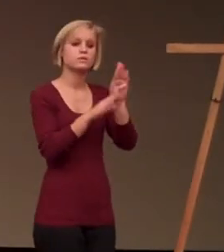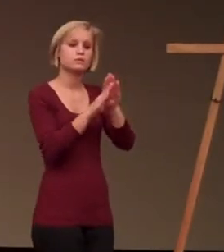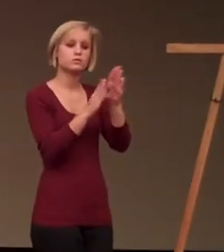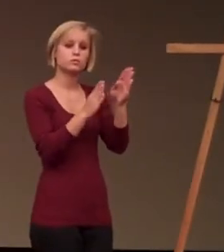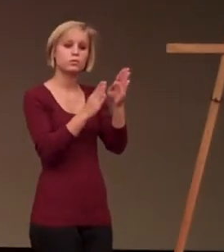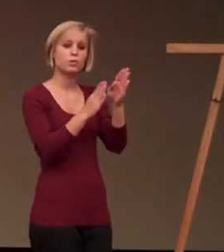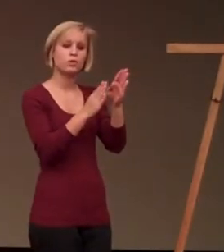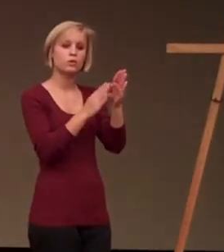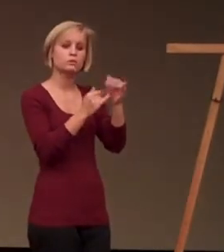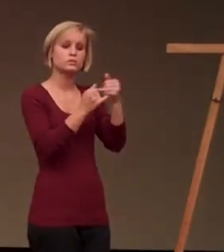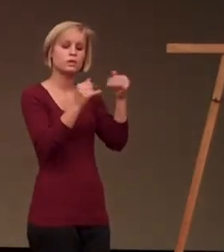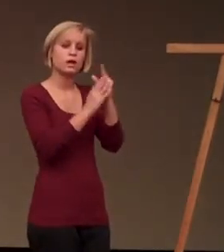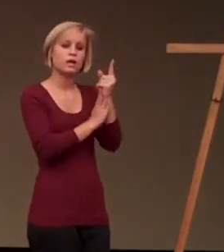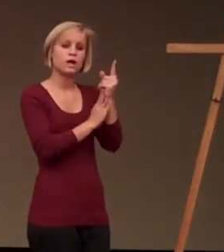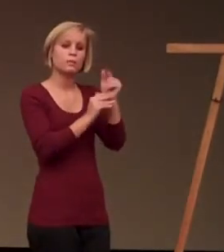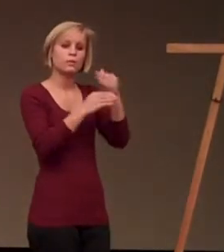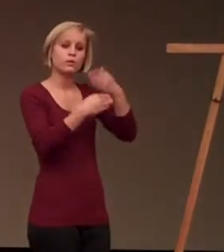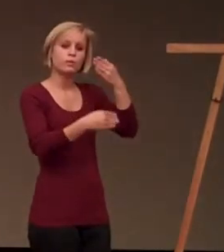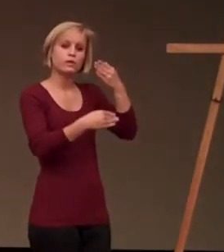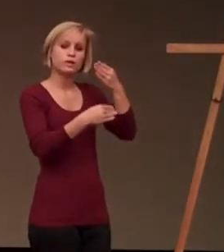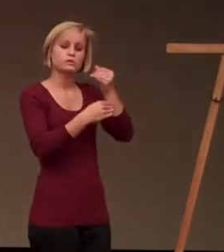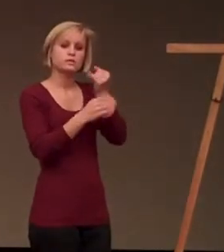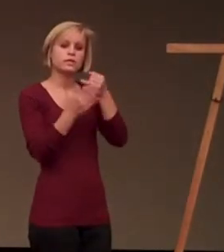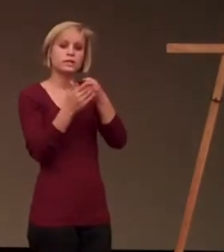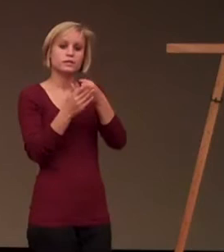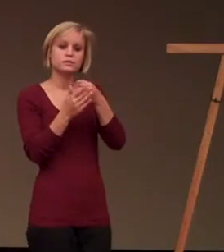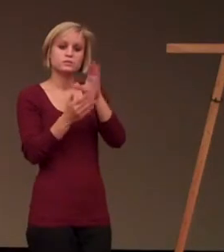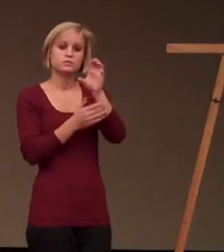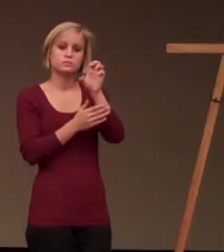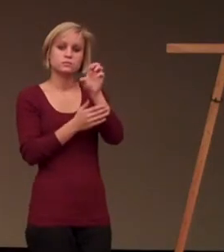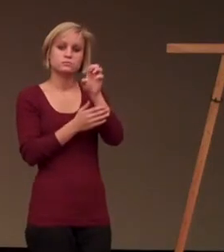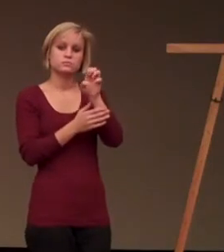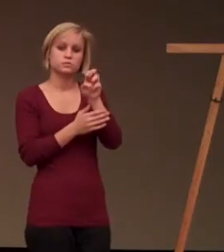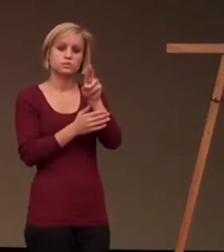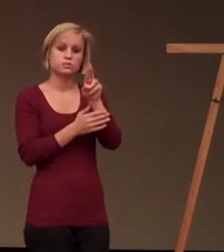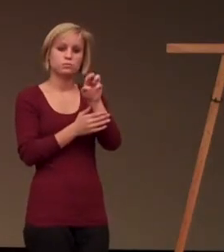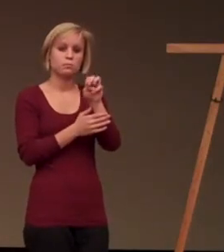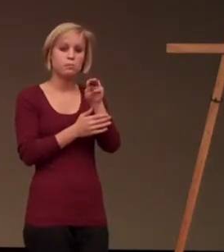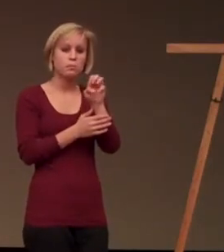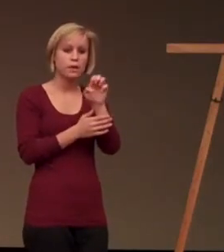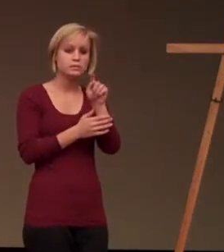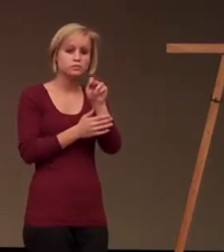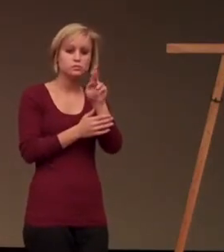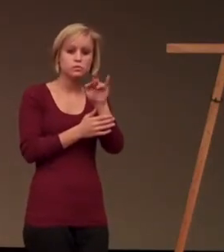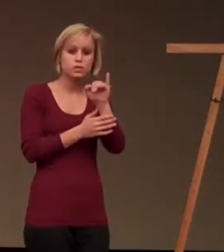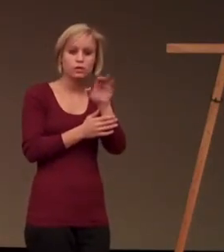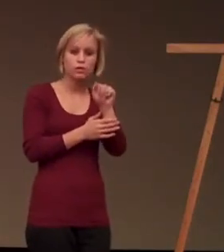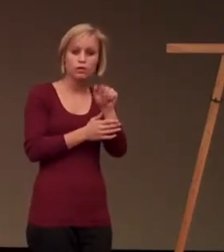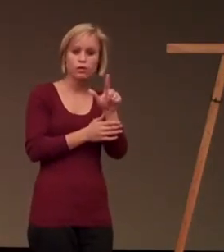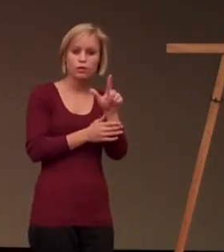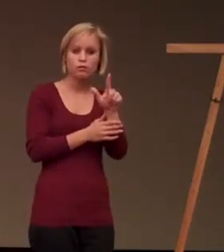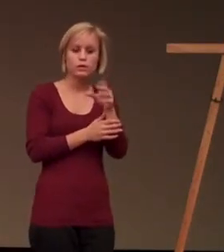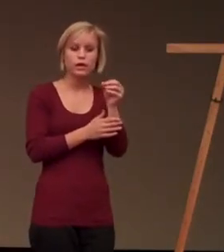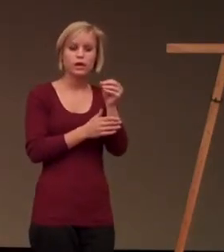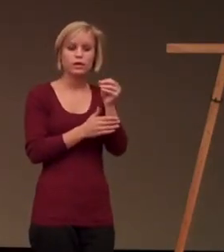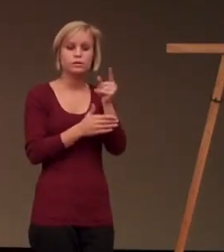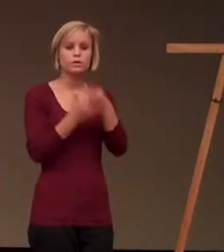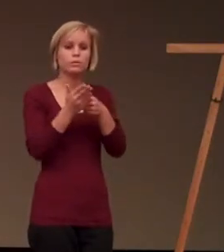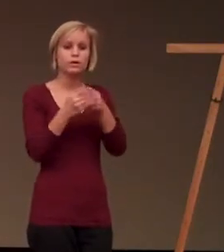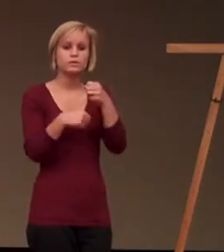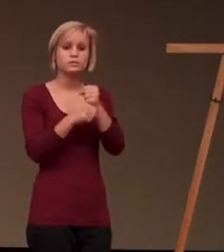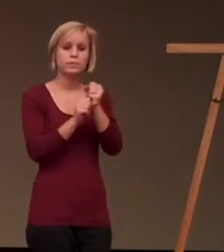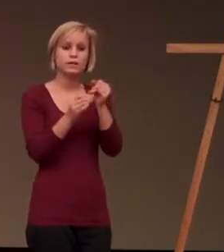up with the windows. It's very symmetrical in that particular style. And because of what it's made